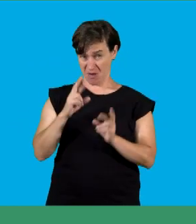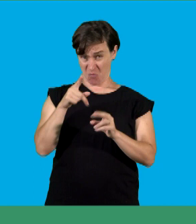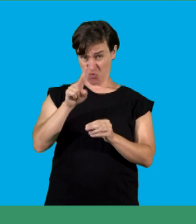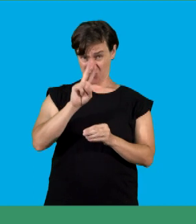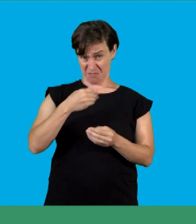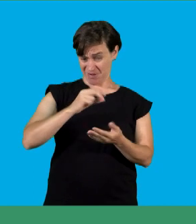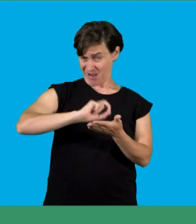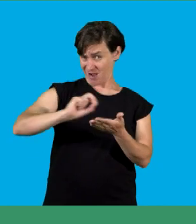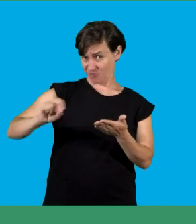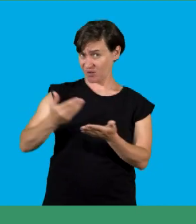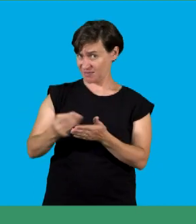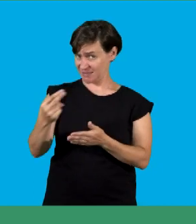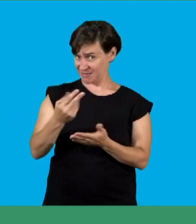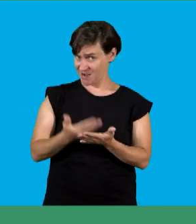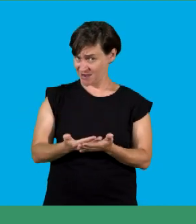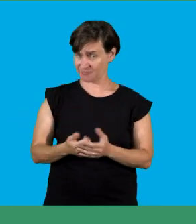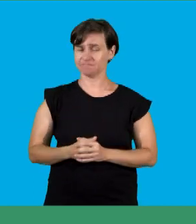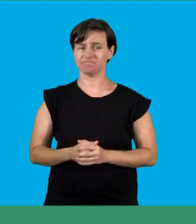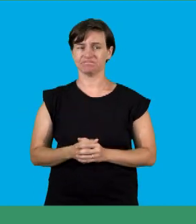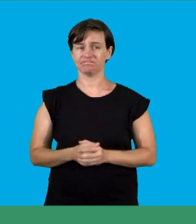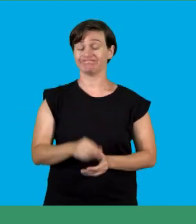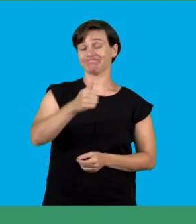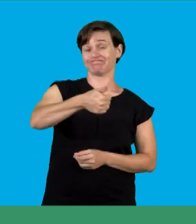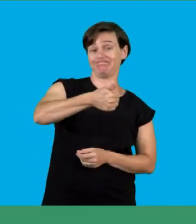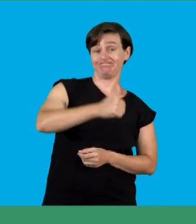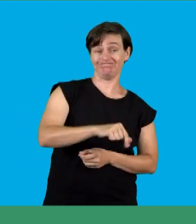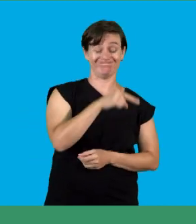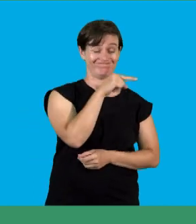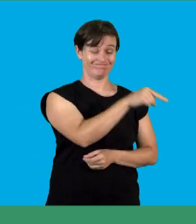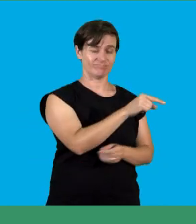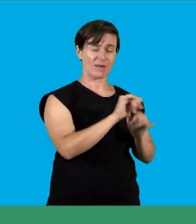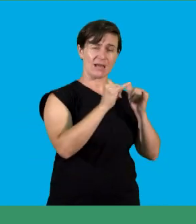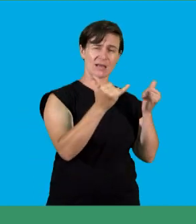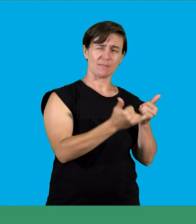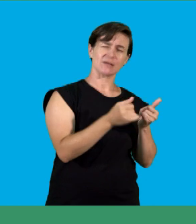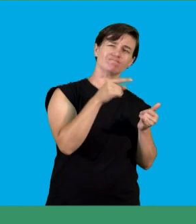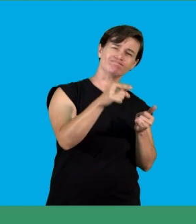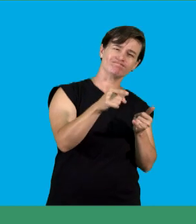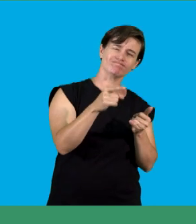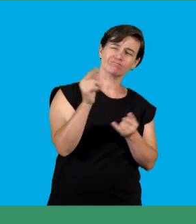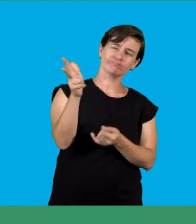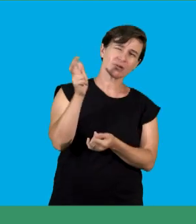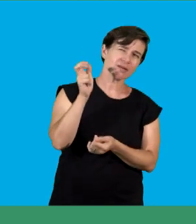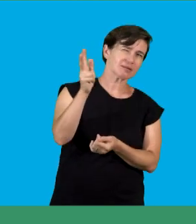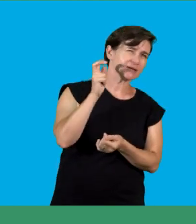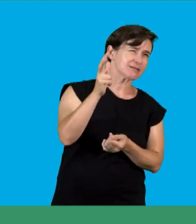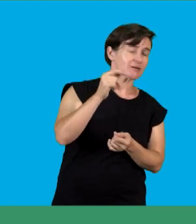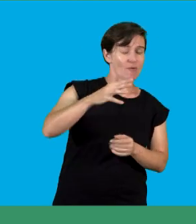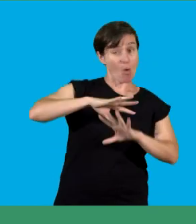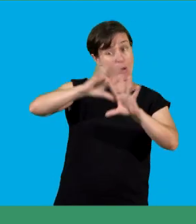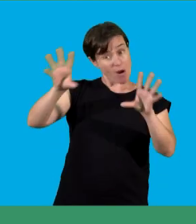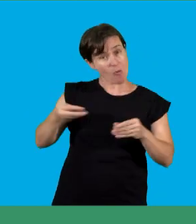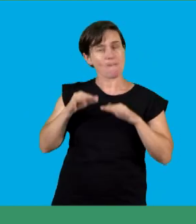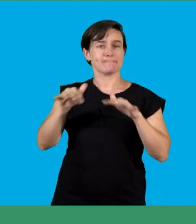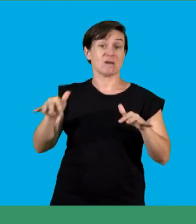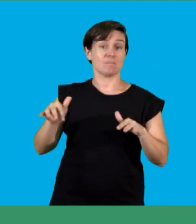my handwriting is clear. Right. So the second one says they got the opinions and suggestions of